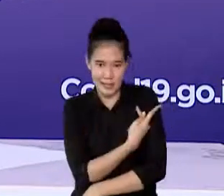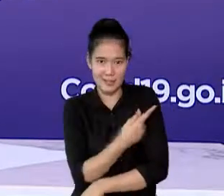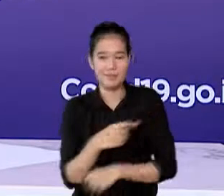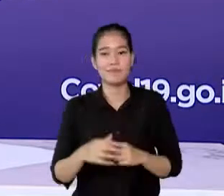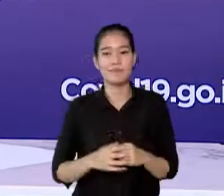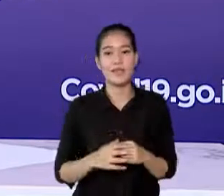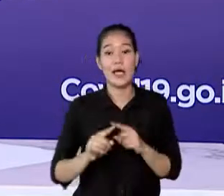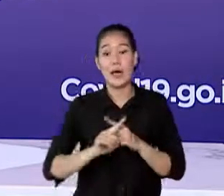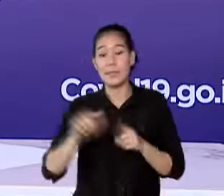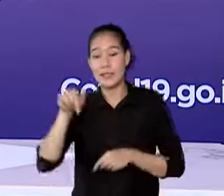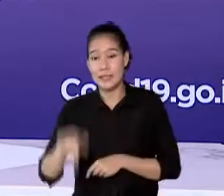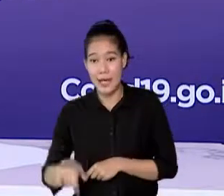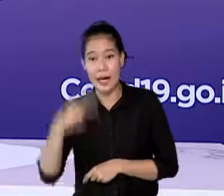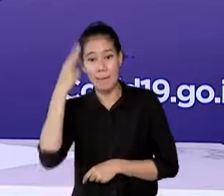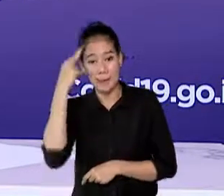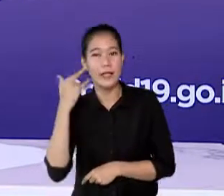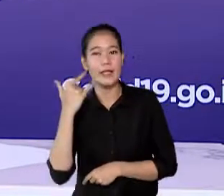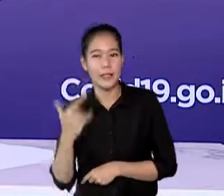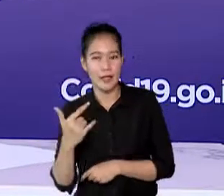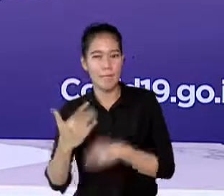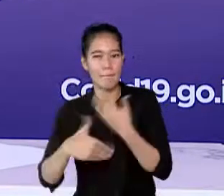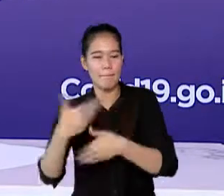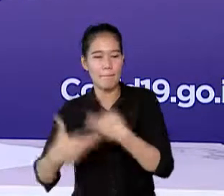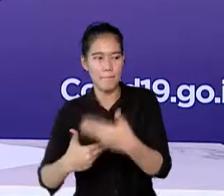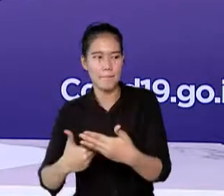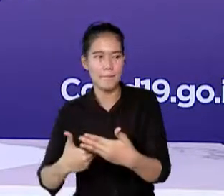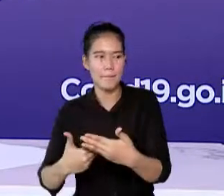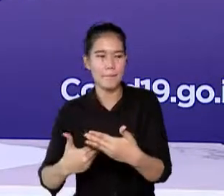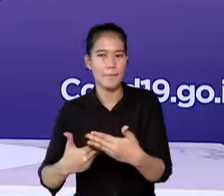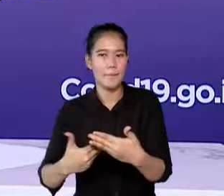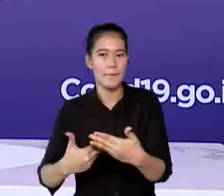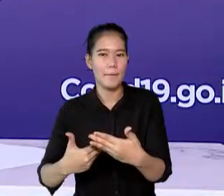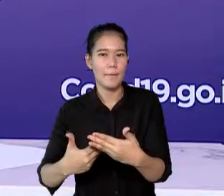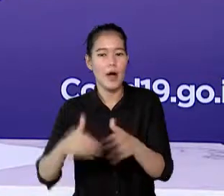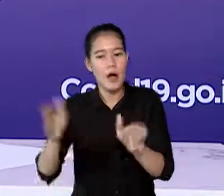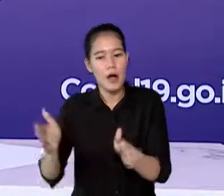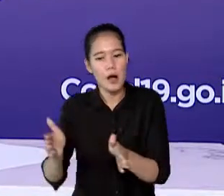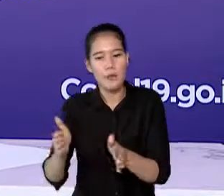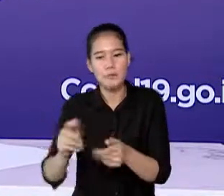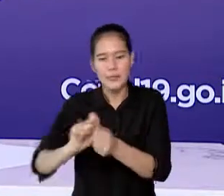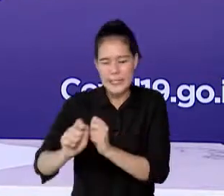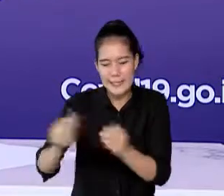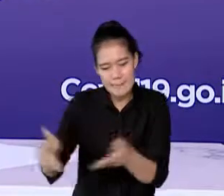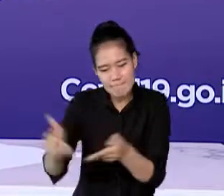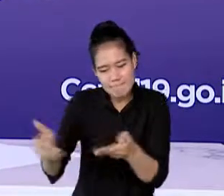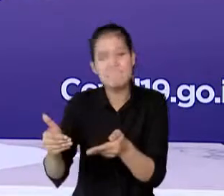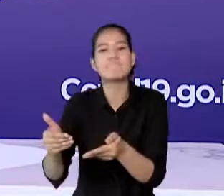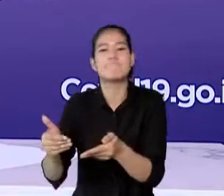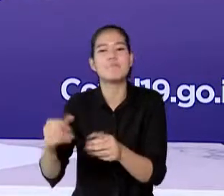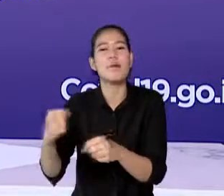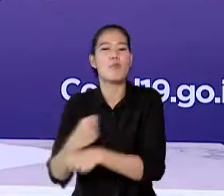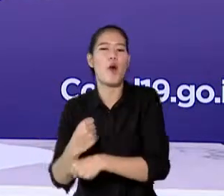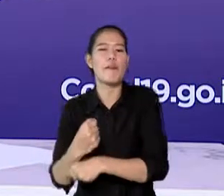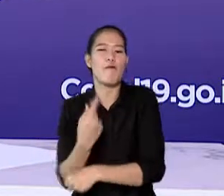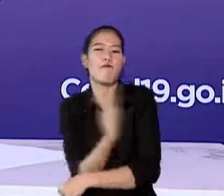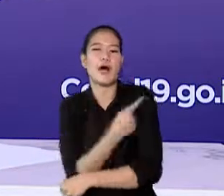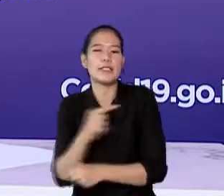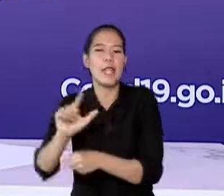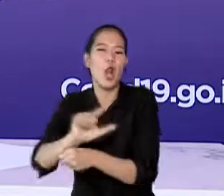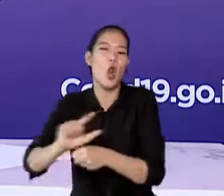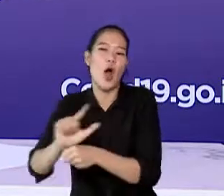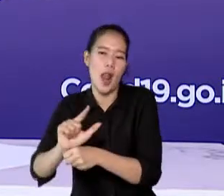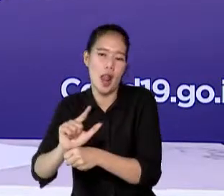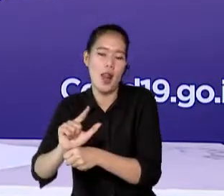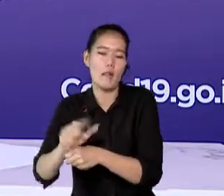addition, the government also continues to accelerate domestic vaccines development to reduce dependence on